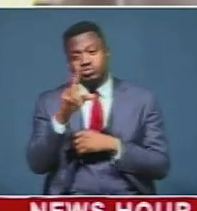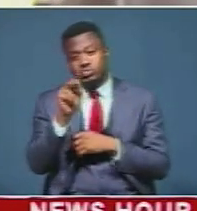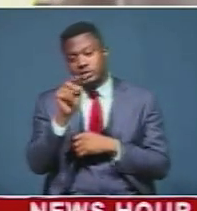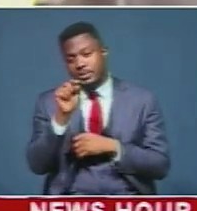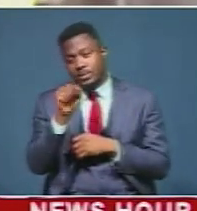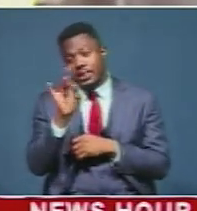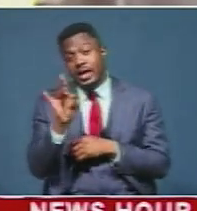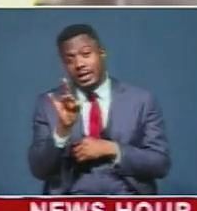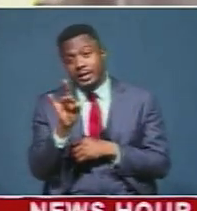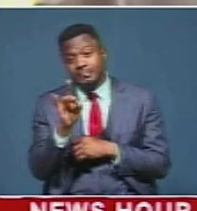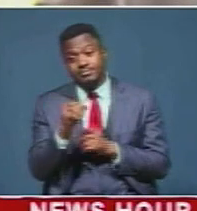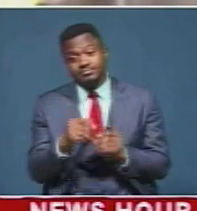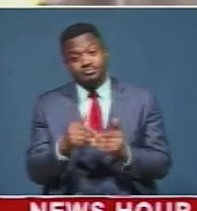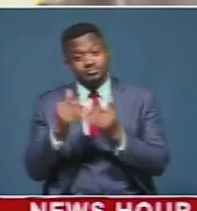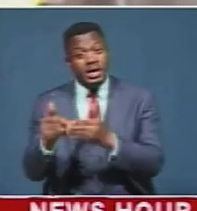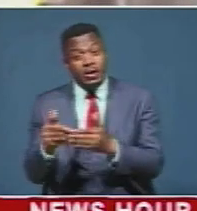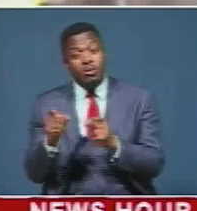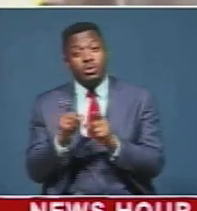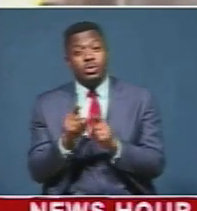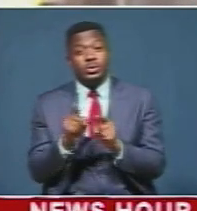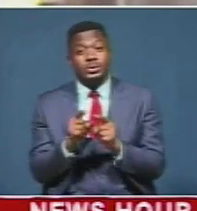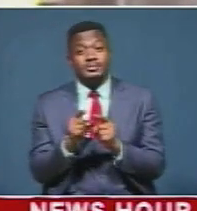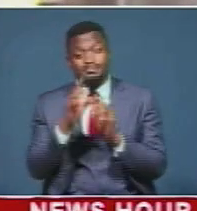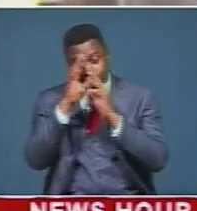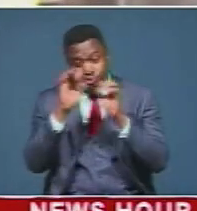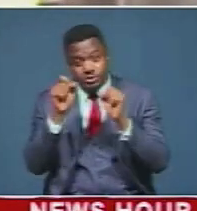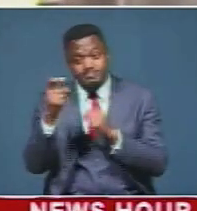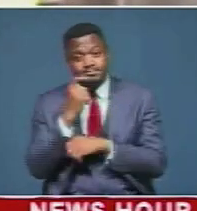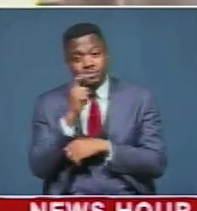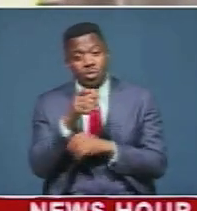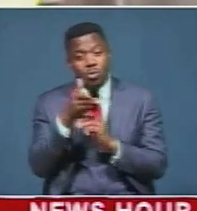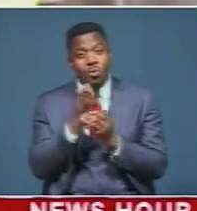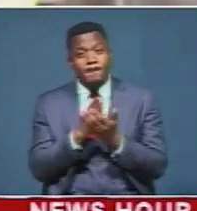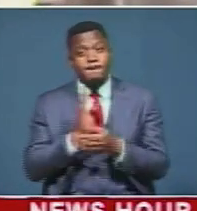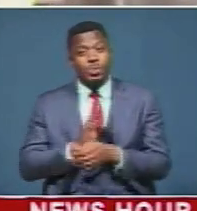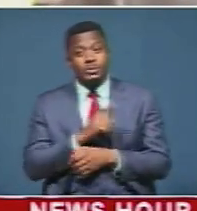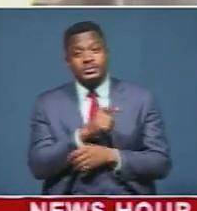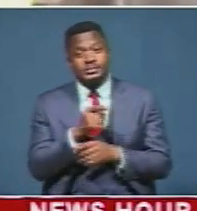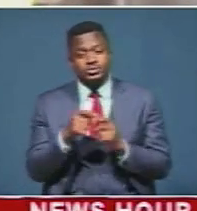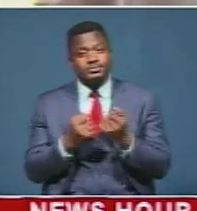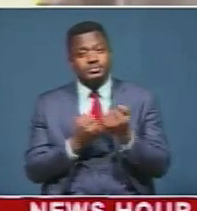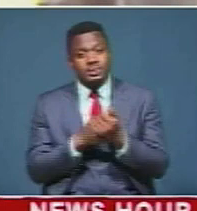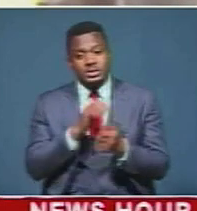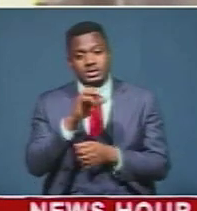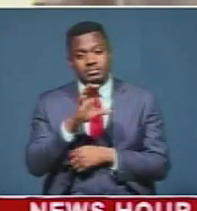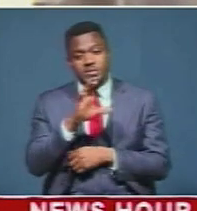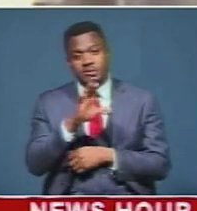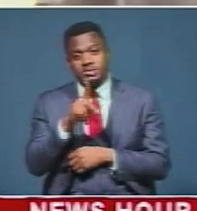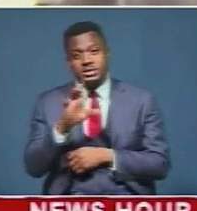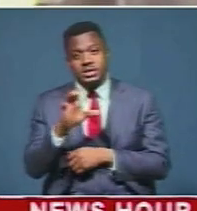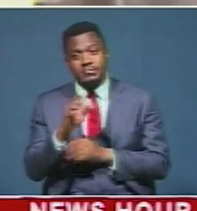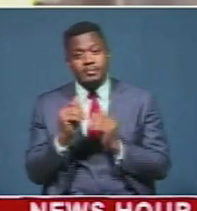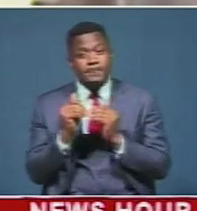20.8. Moving from there, the president directed Cocoa Board to assist CPC